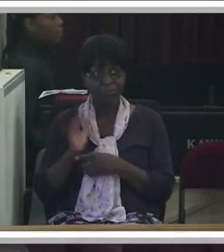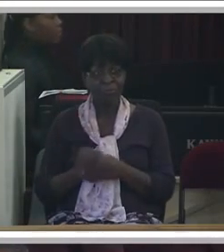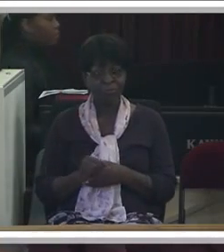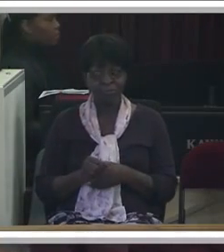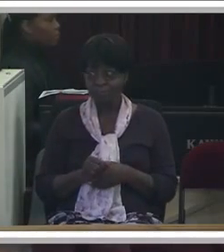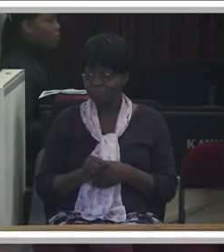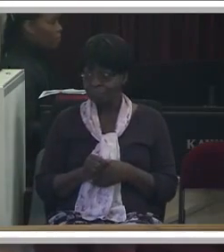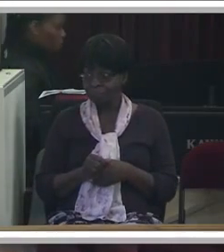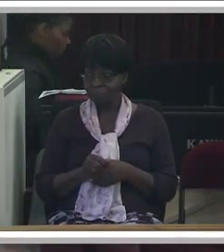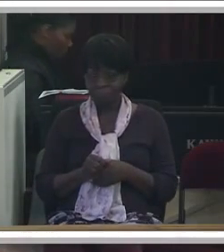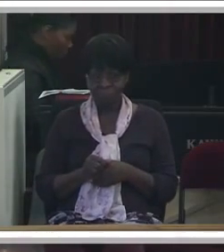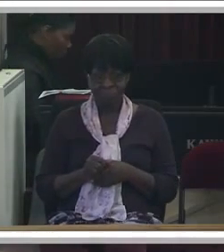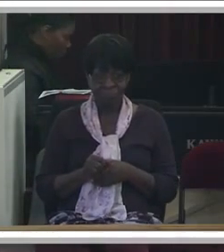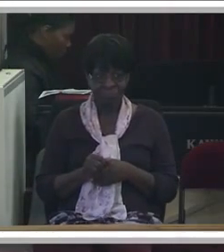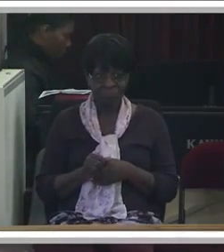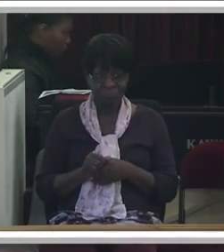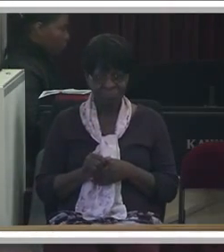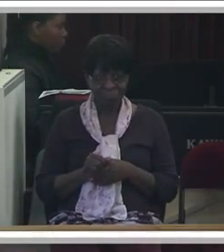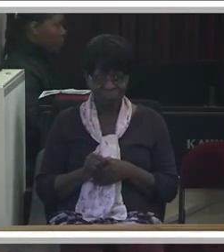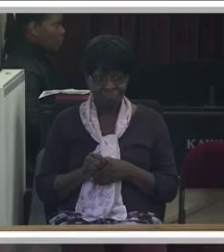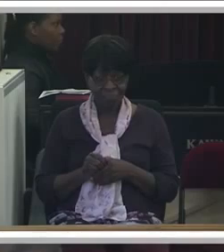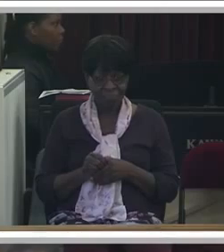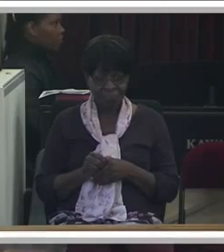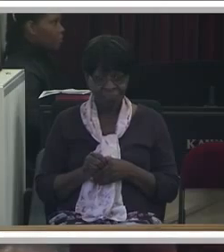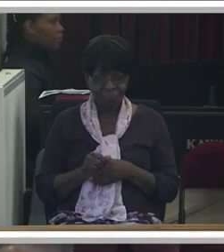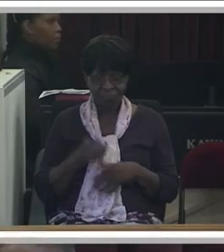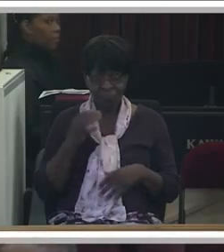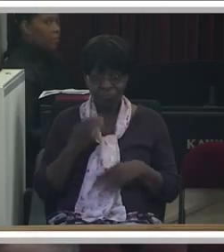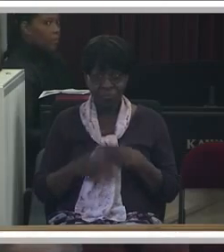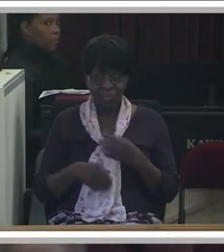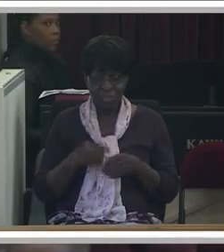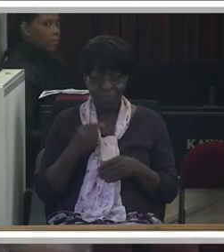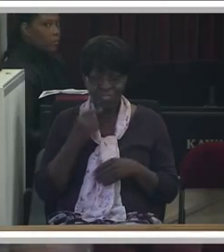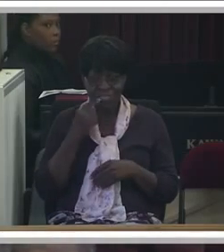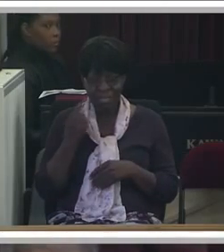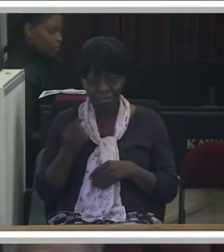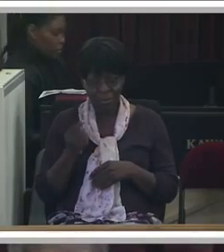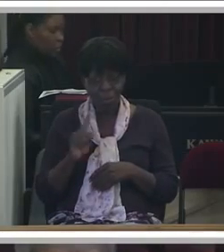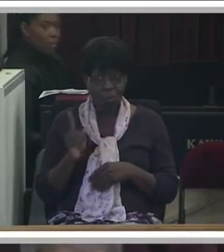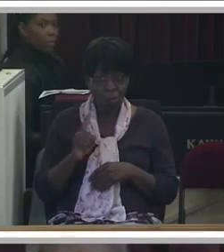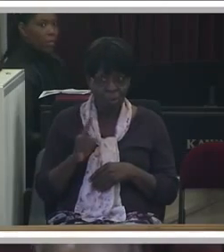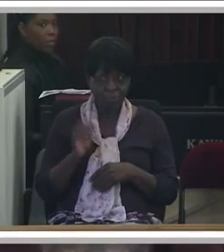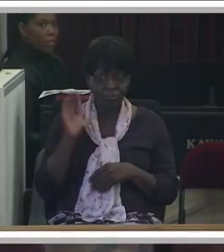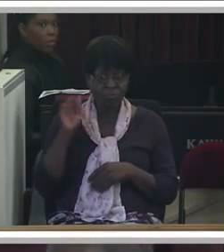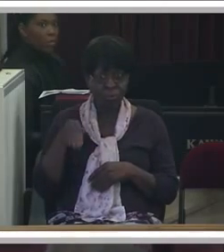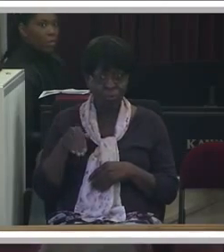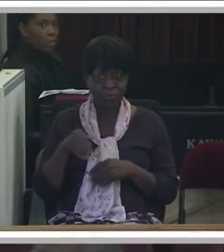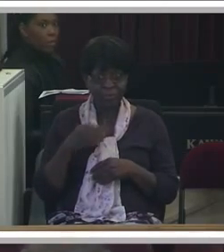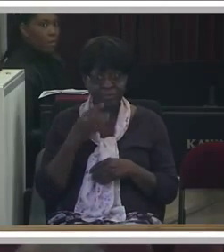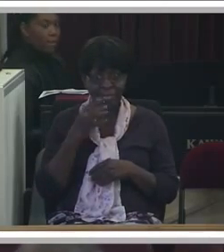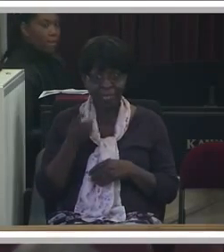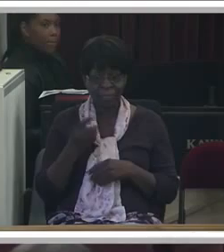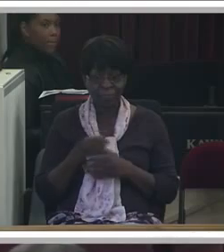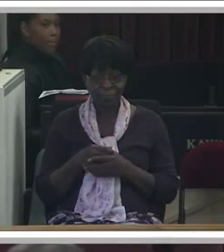So, I did not tell her what I am going to be speaking about, but it is happening.